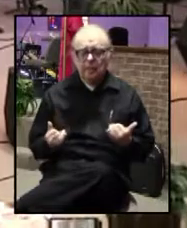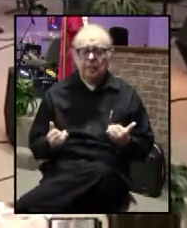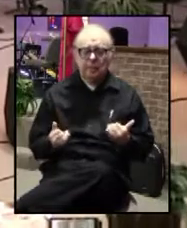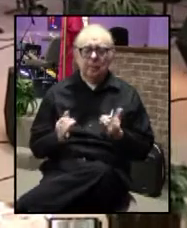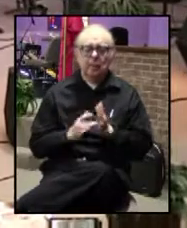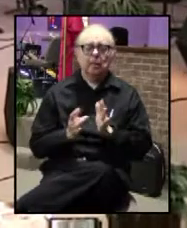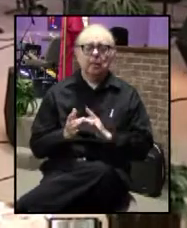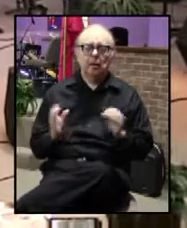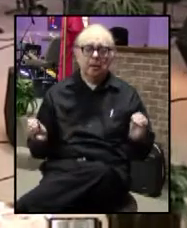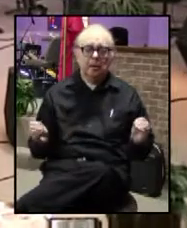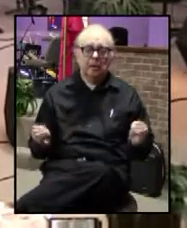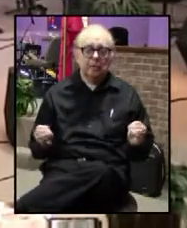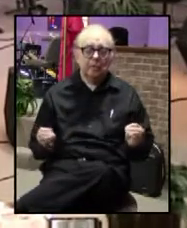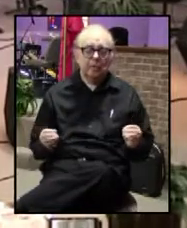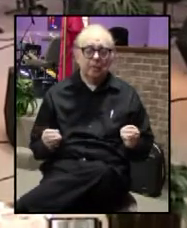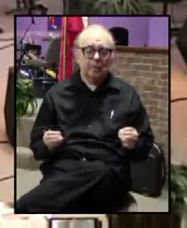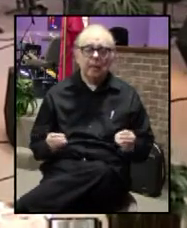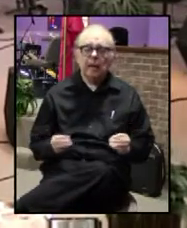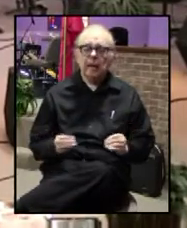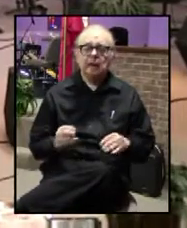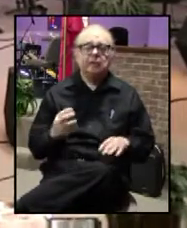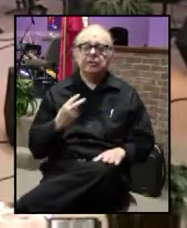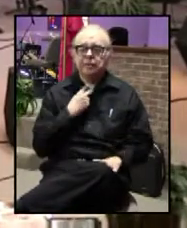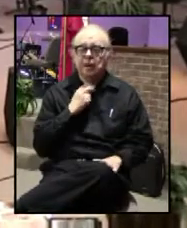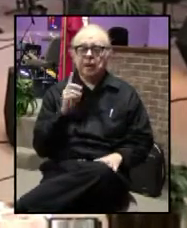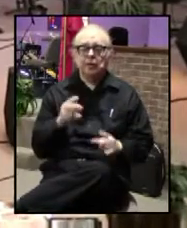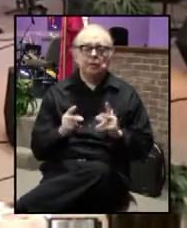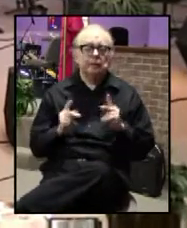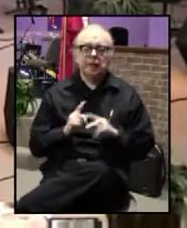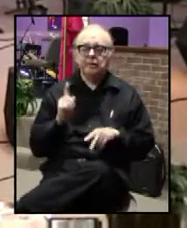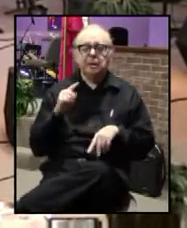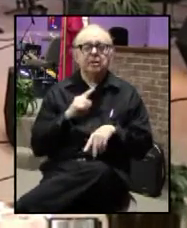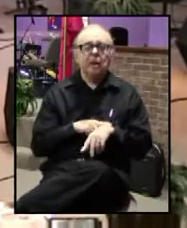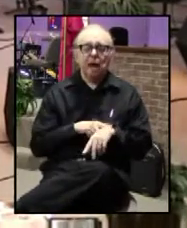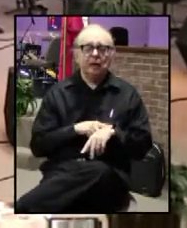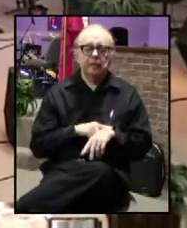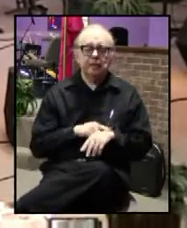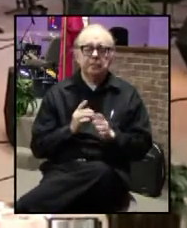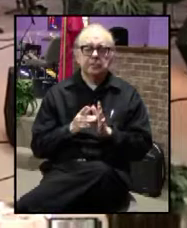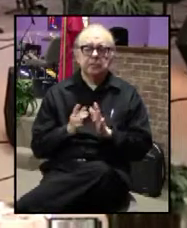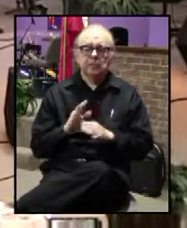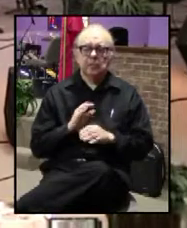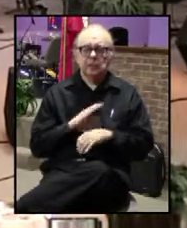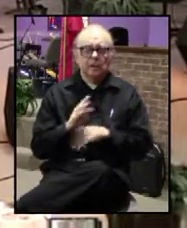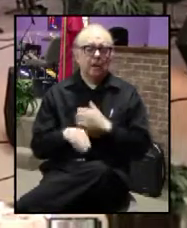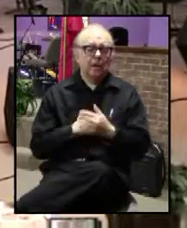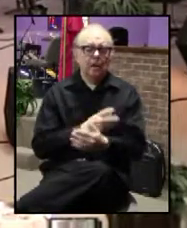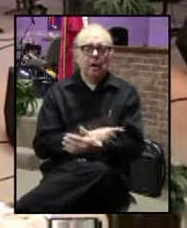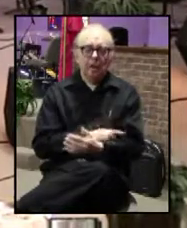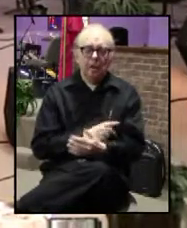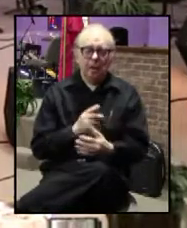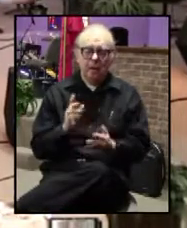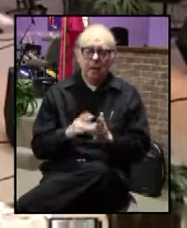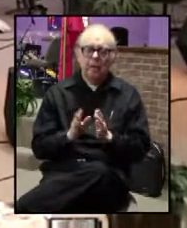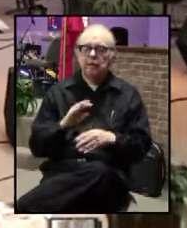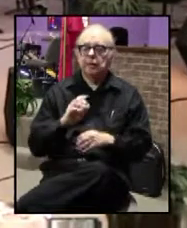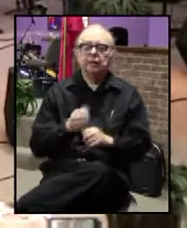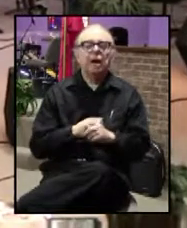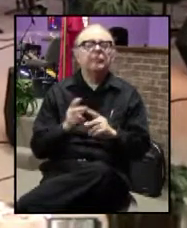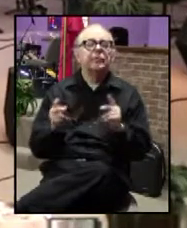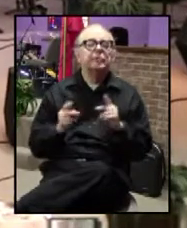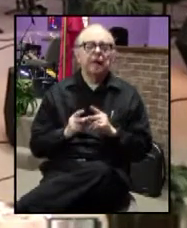he's no longer confined to one space and time. Now Jesus is all powerful and he is